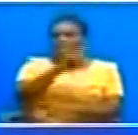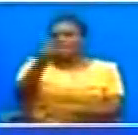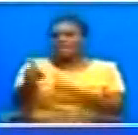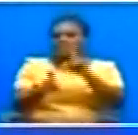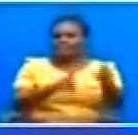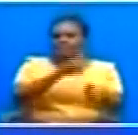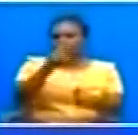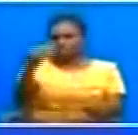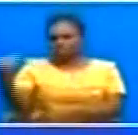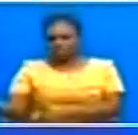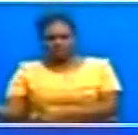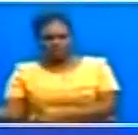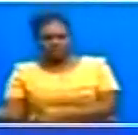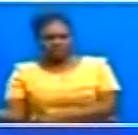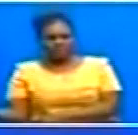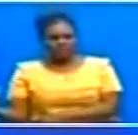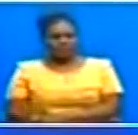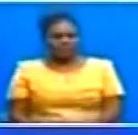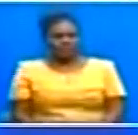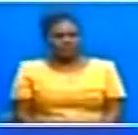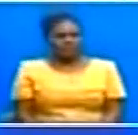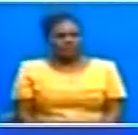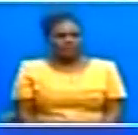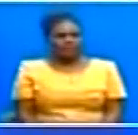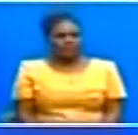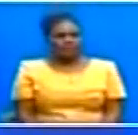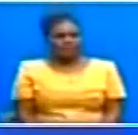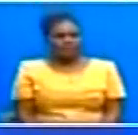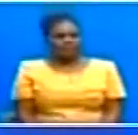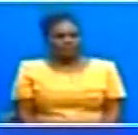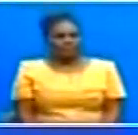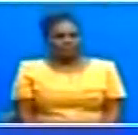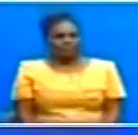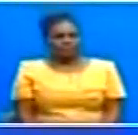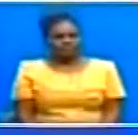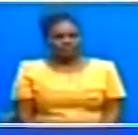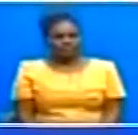examinations candidates. Protest number times four, remove Sunajua.